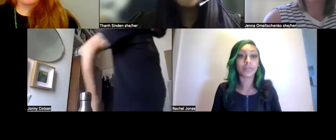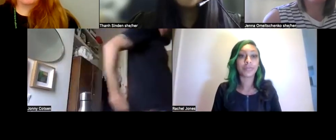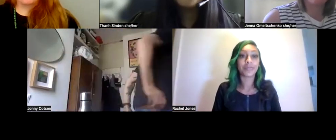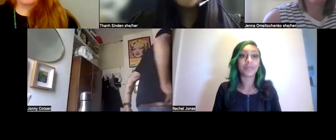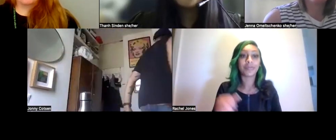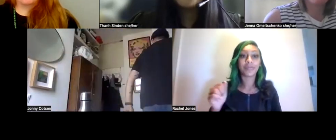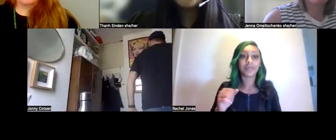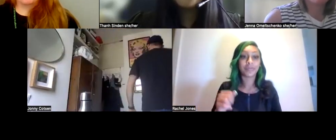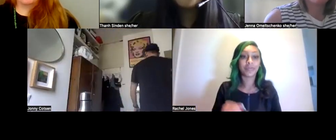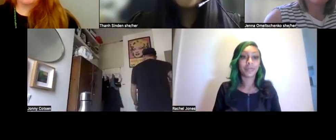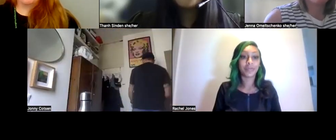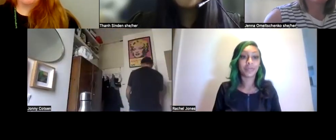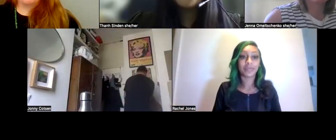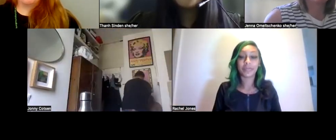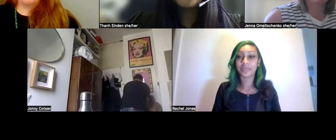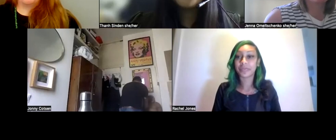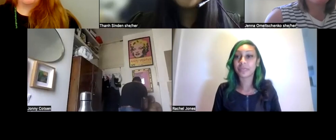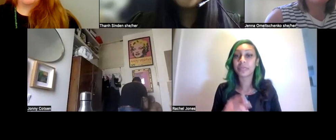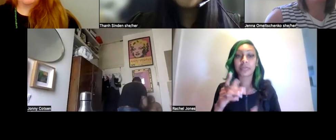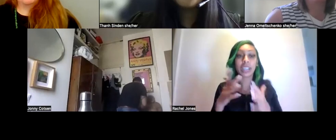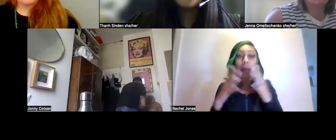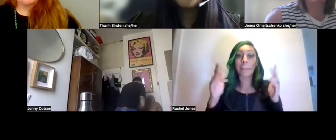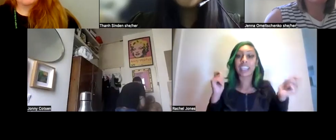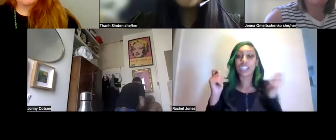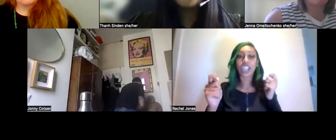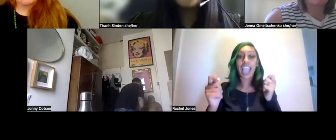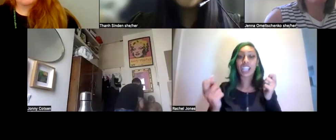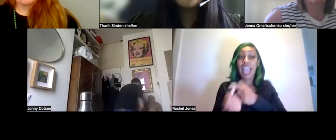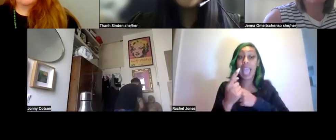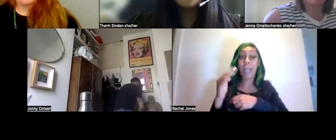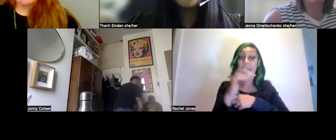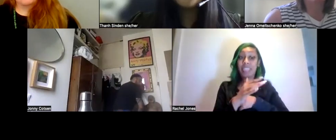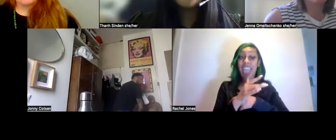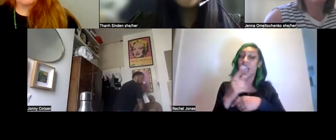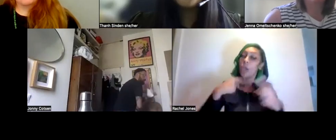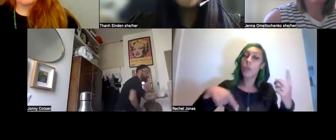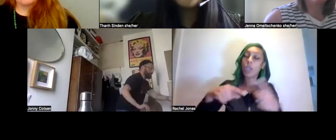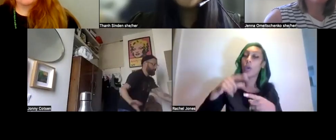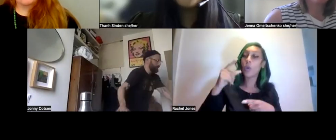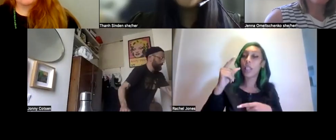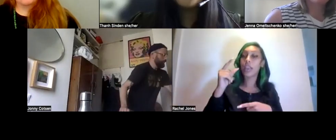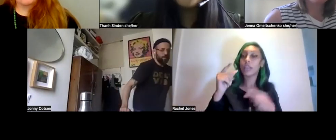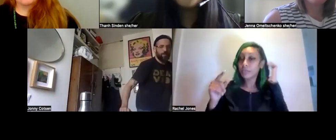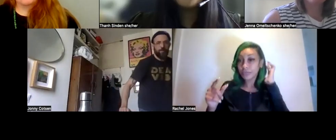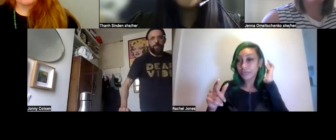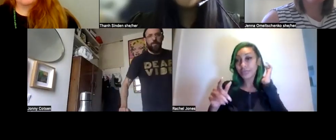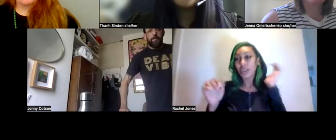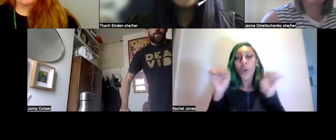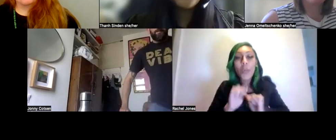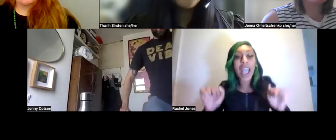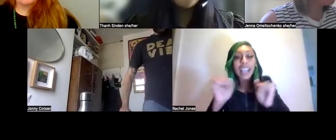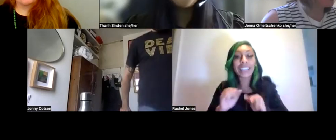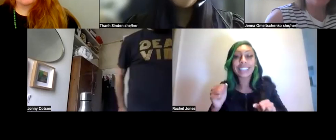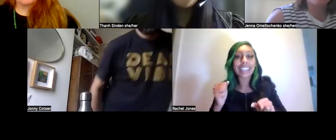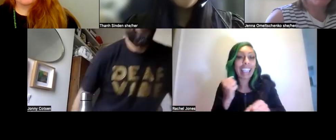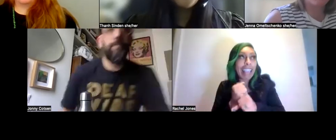Because I just think there is some big change happening there. And if we all kind of, a waiting game isn't really